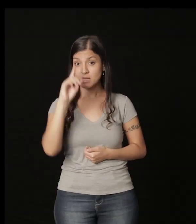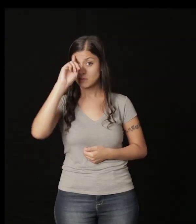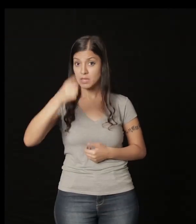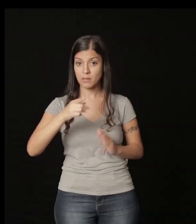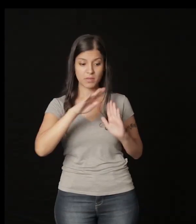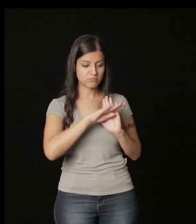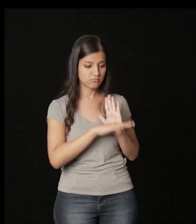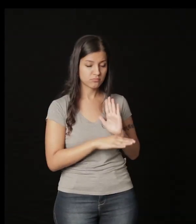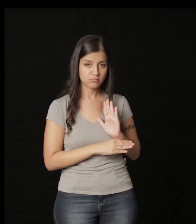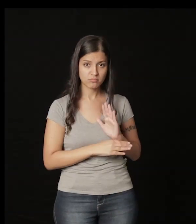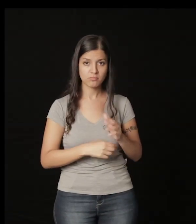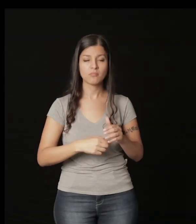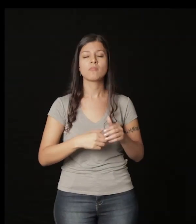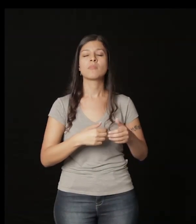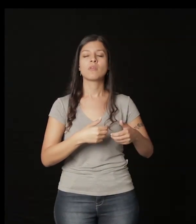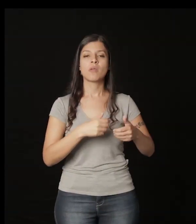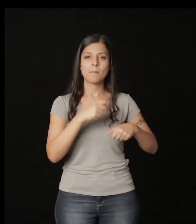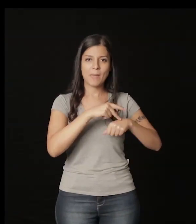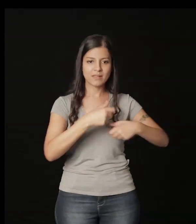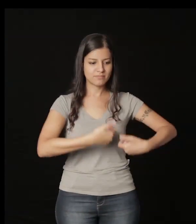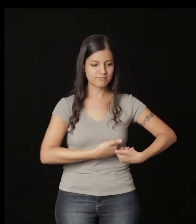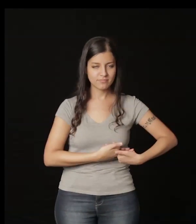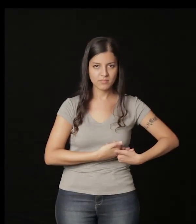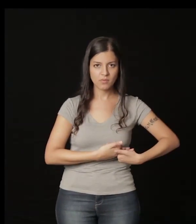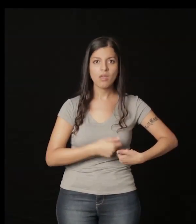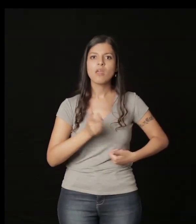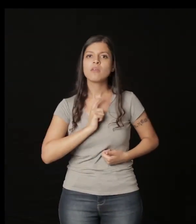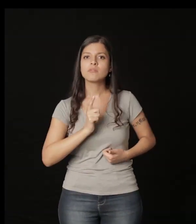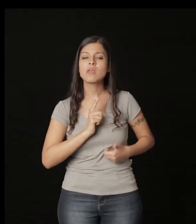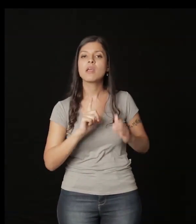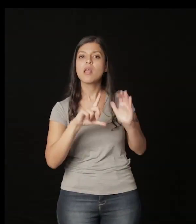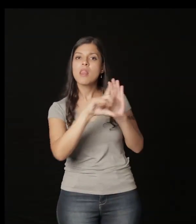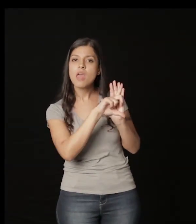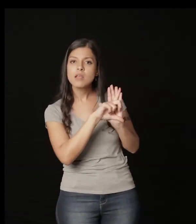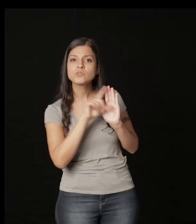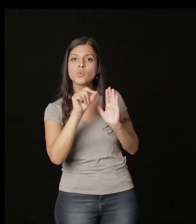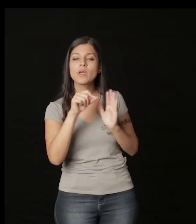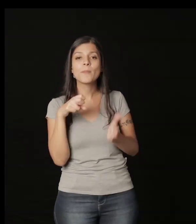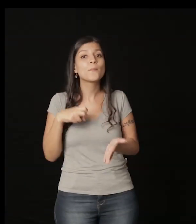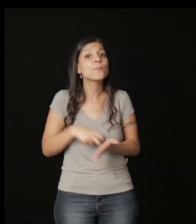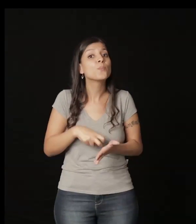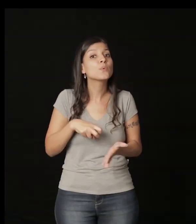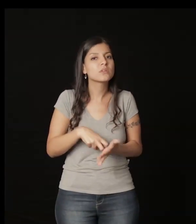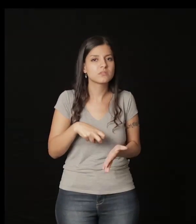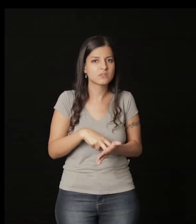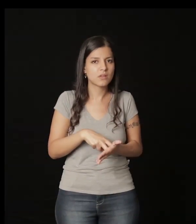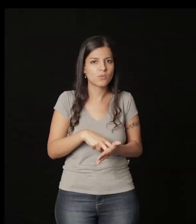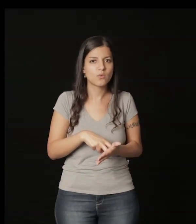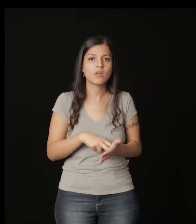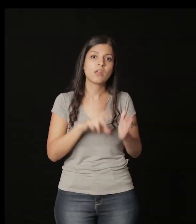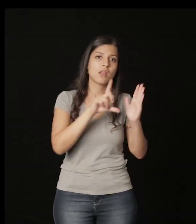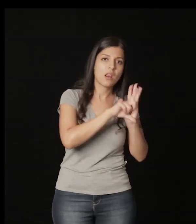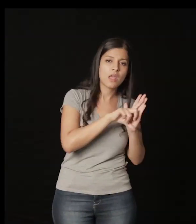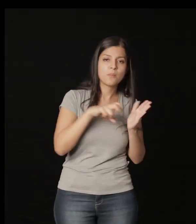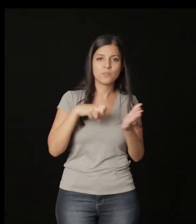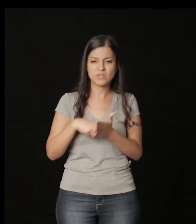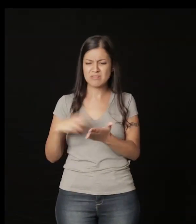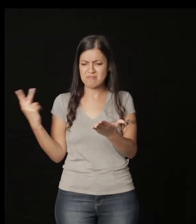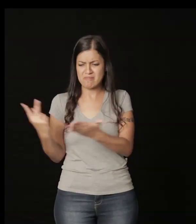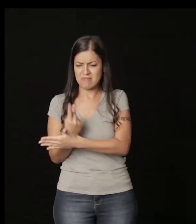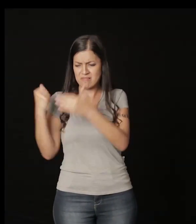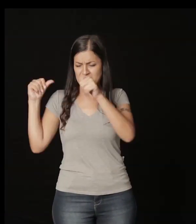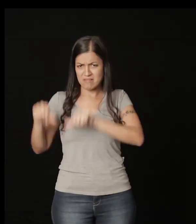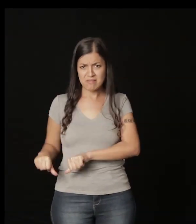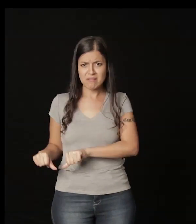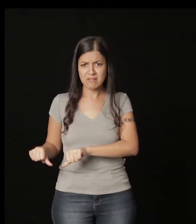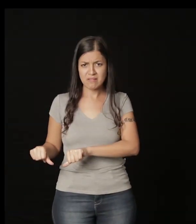suddenly there's law, right? There are these laws, and these laws are linked to punishment. And so you have this relationship between